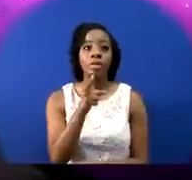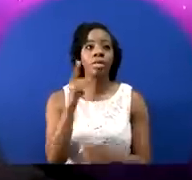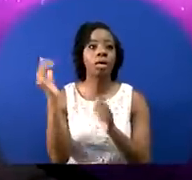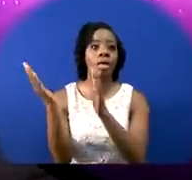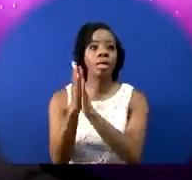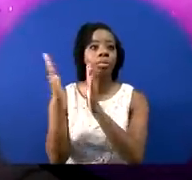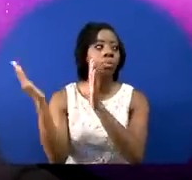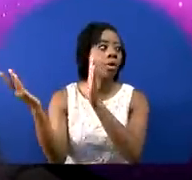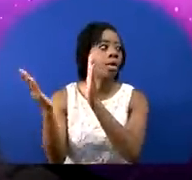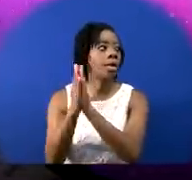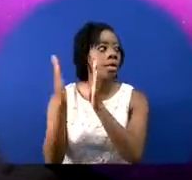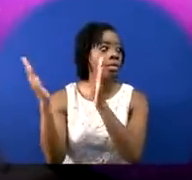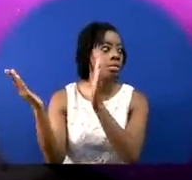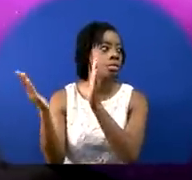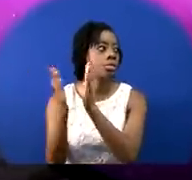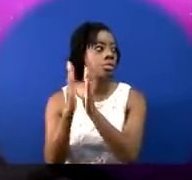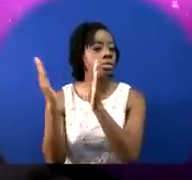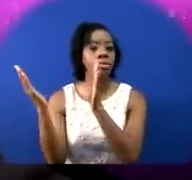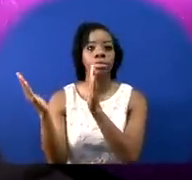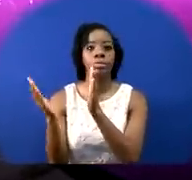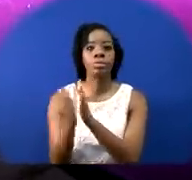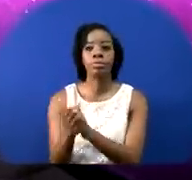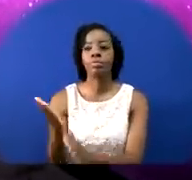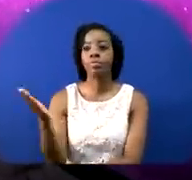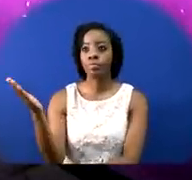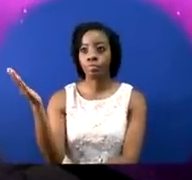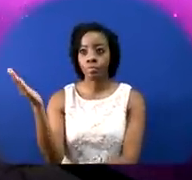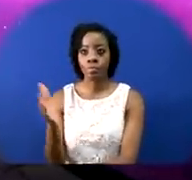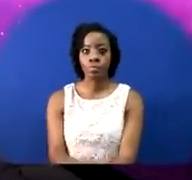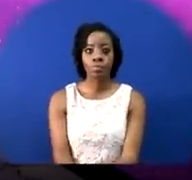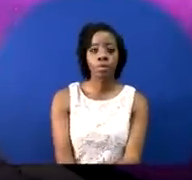sure. Come on and say it. I could